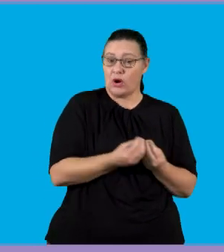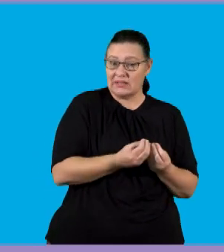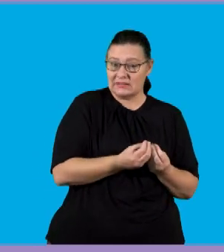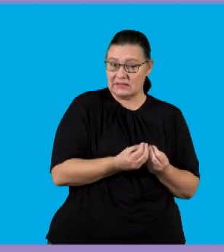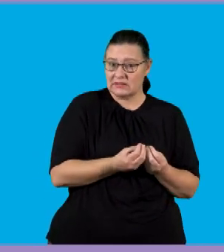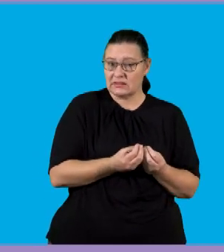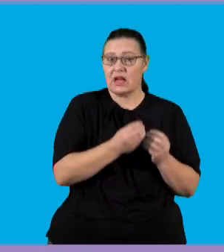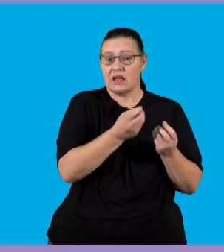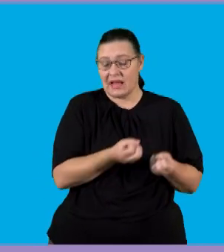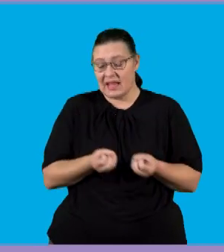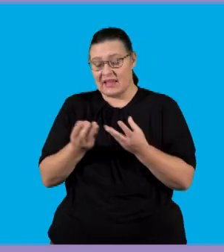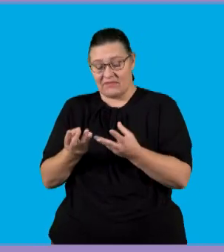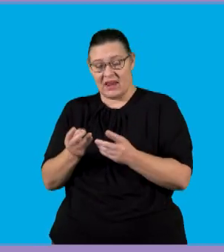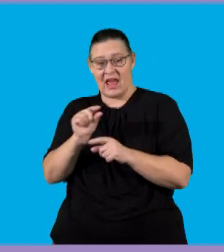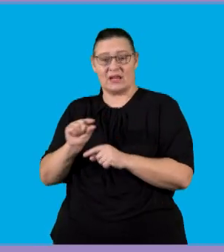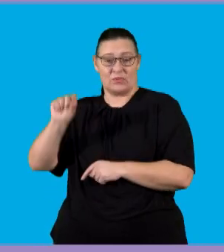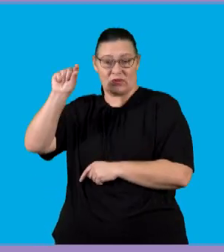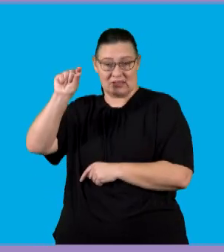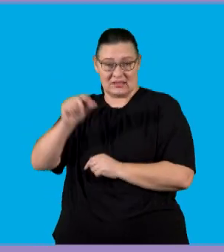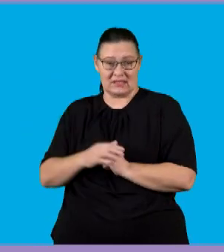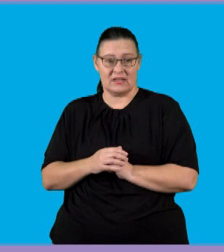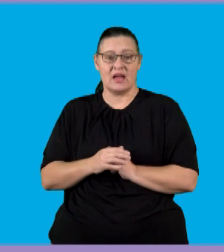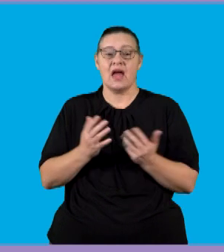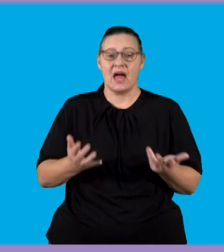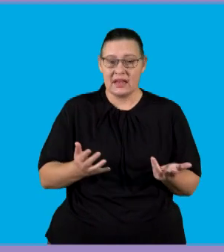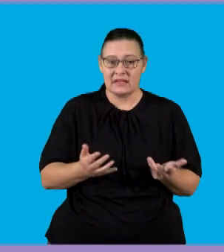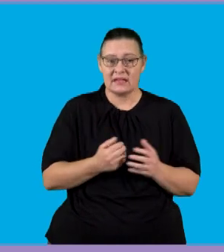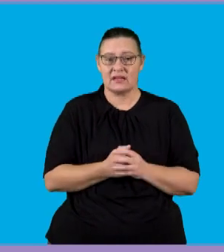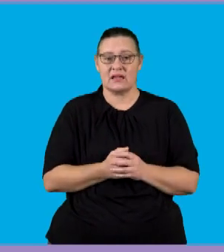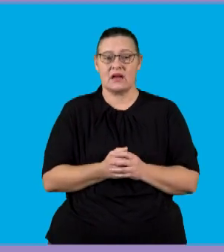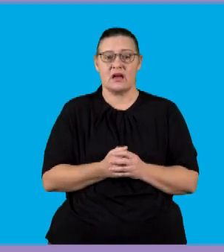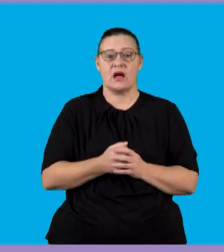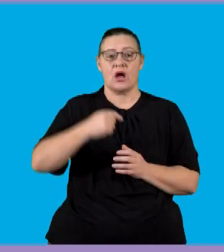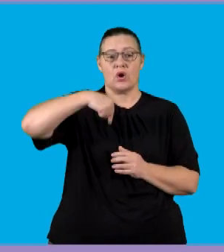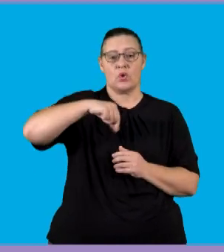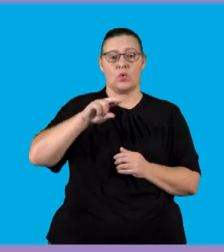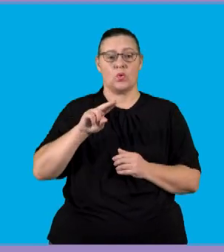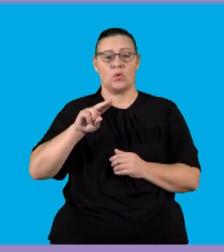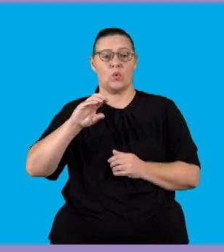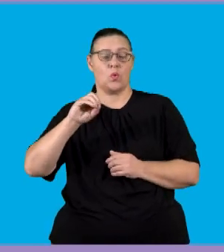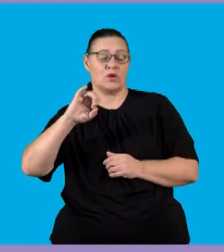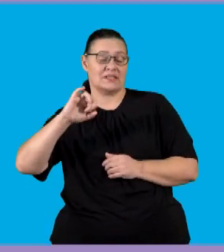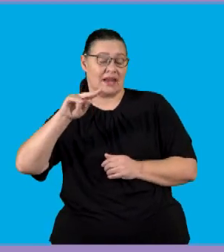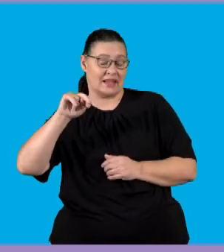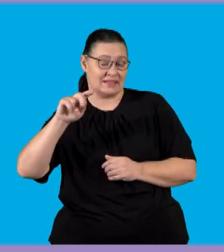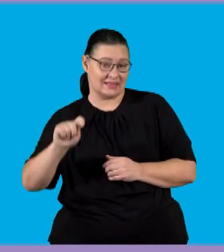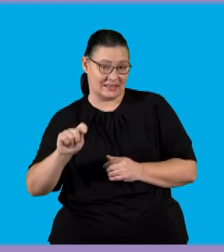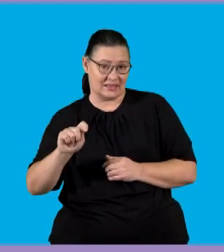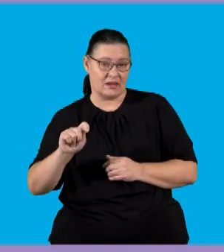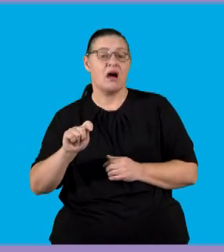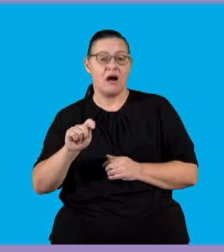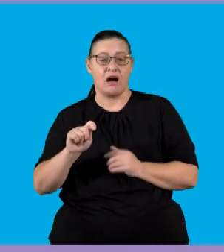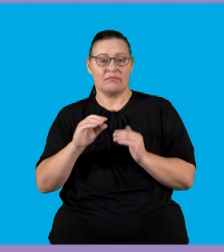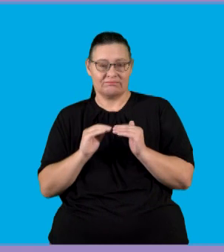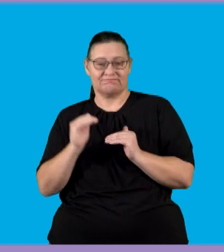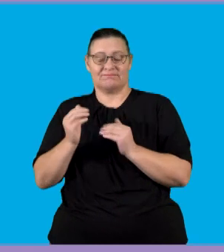to a given exponent, and raising a quotient to a given exponent. So these are the exponent laws